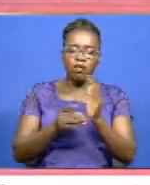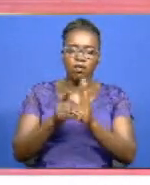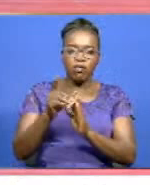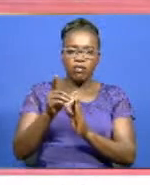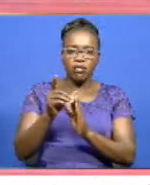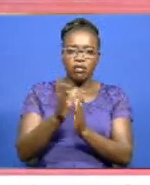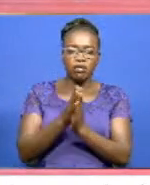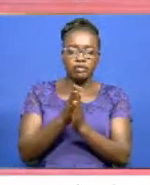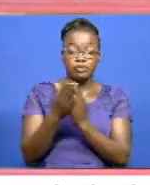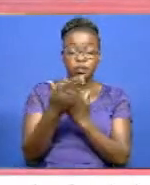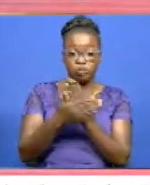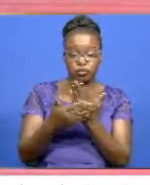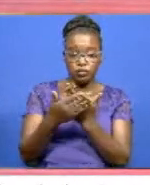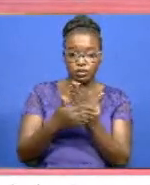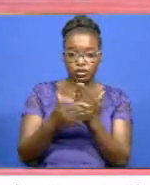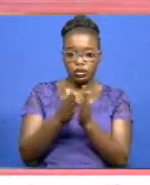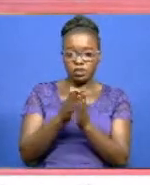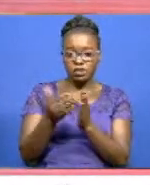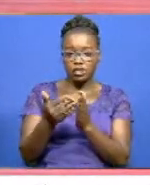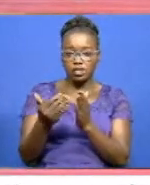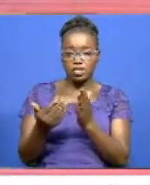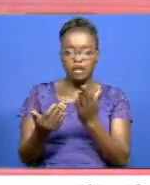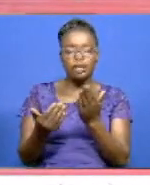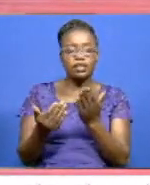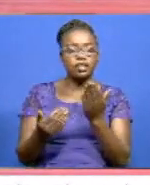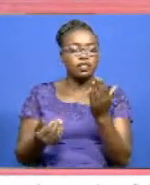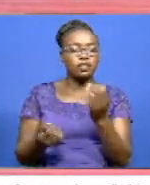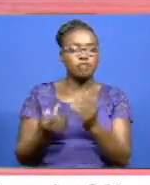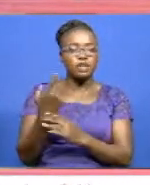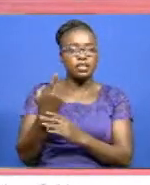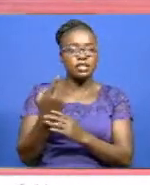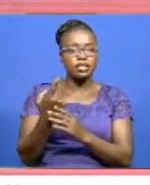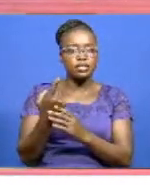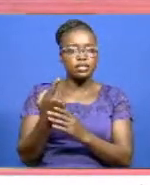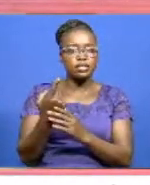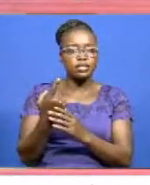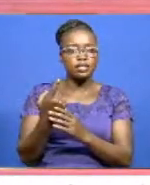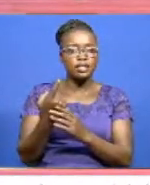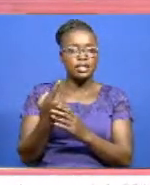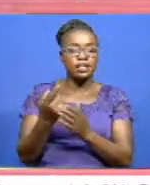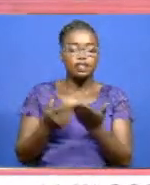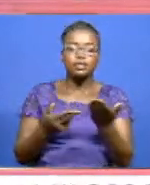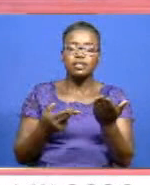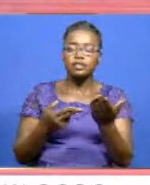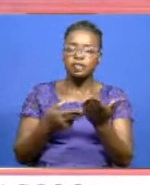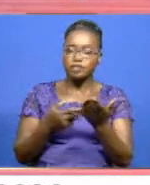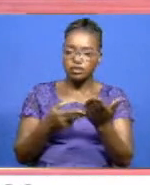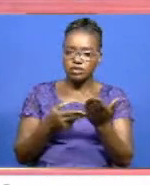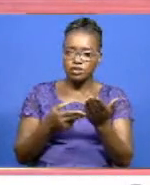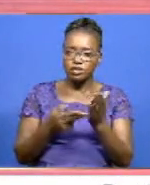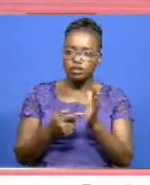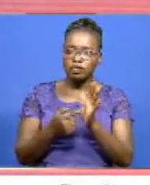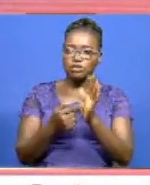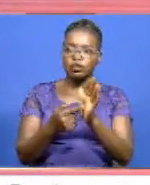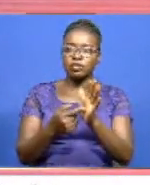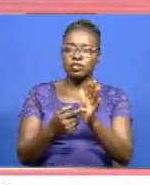in computing and other emerging technologies, which are collecting and generating unprecedented